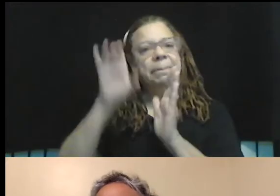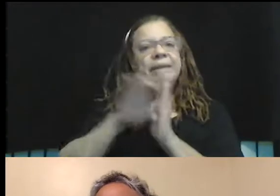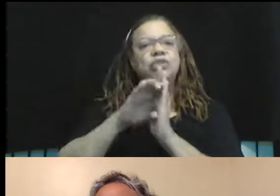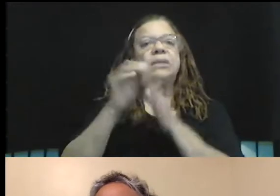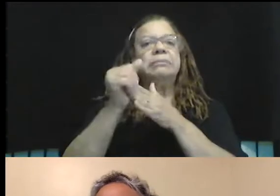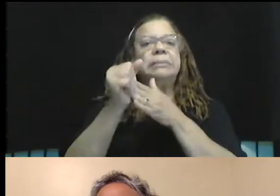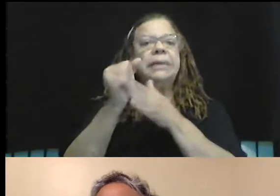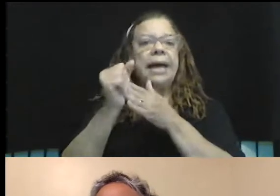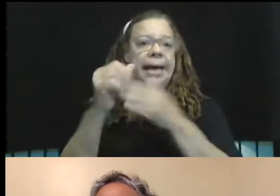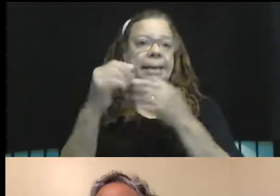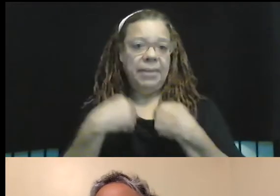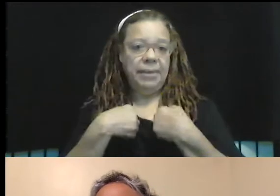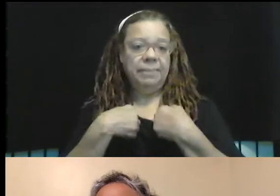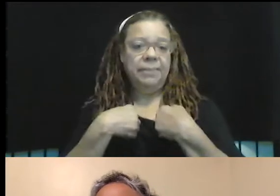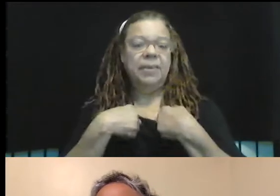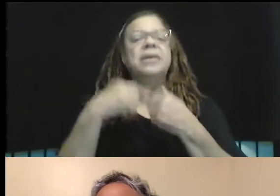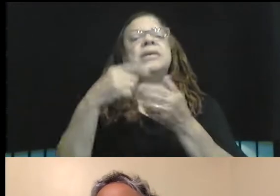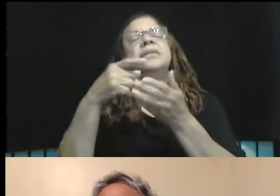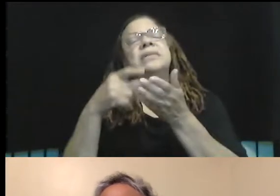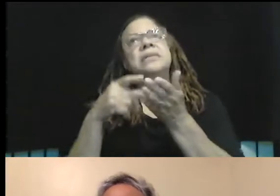go in. A lot of times